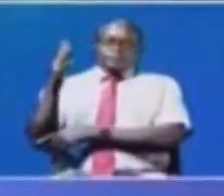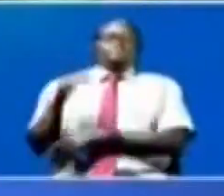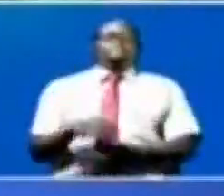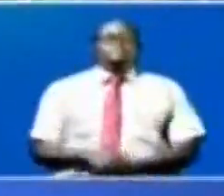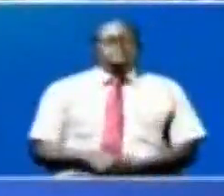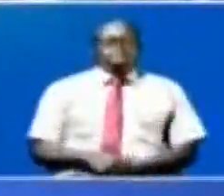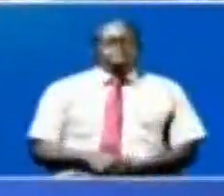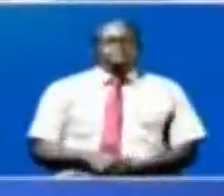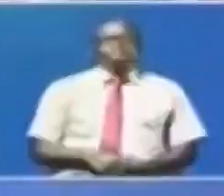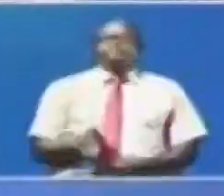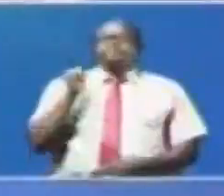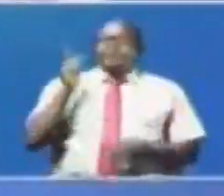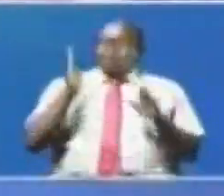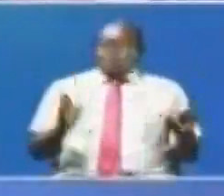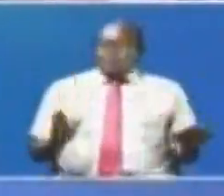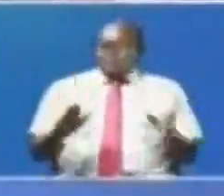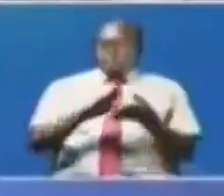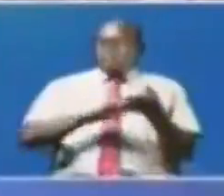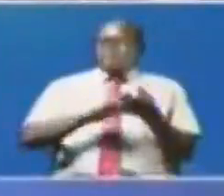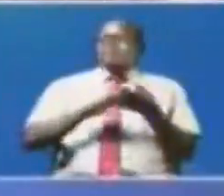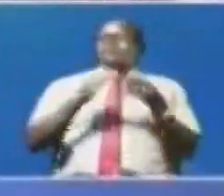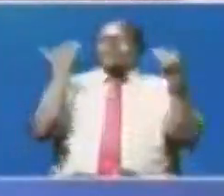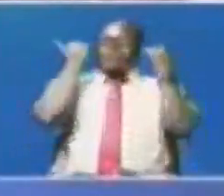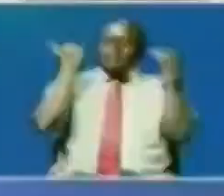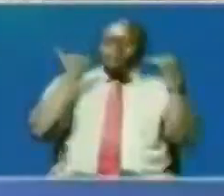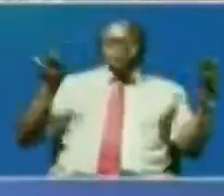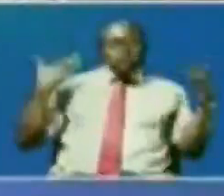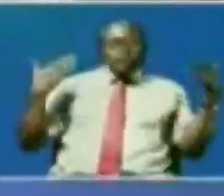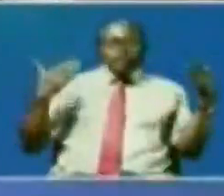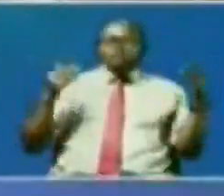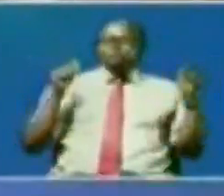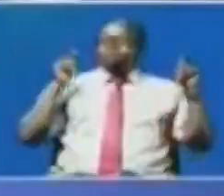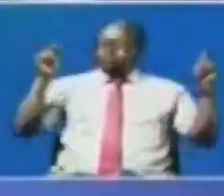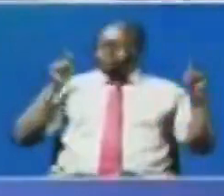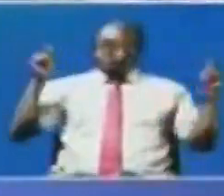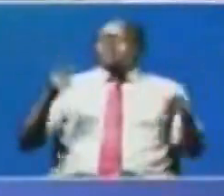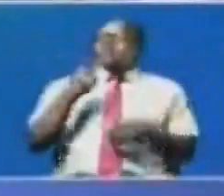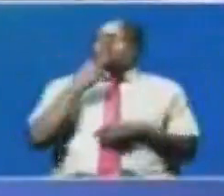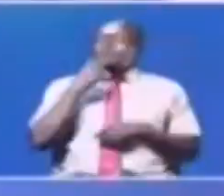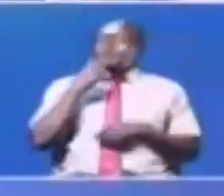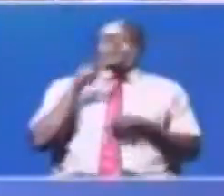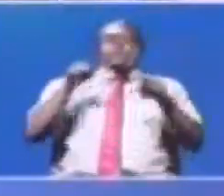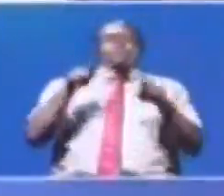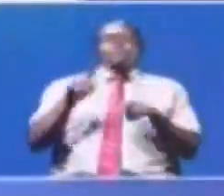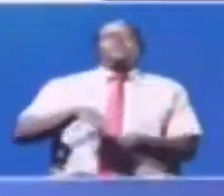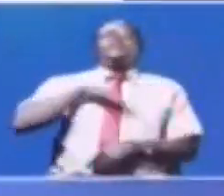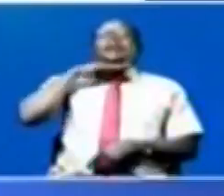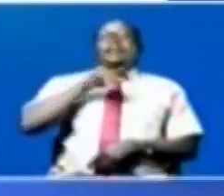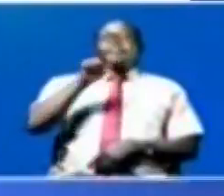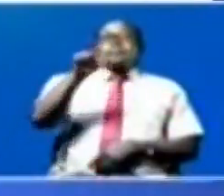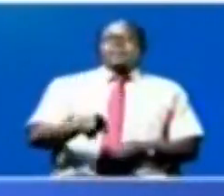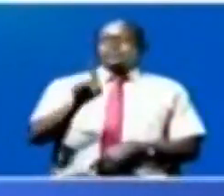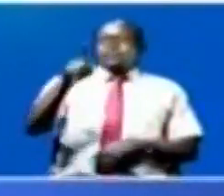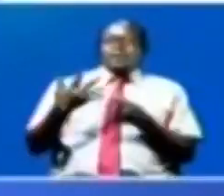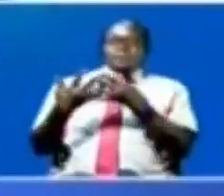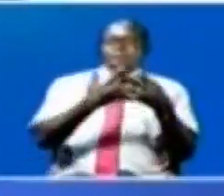area. Lawyers based at the Meru Law Courts have planned peaceful protests Tuesday morning to condemn the murder. One person has